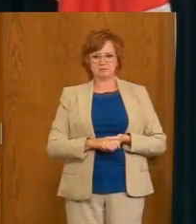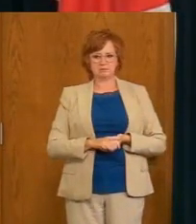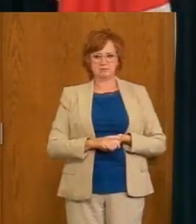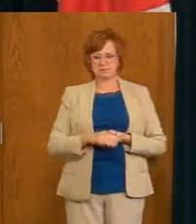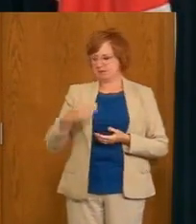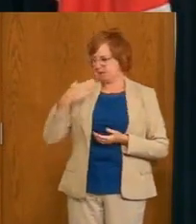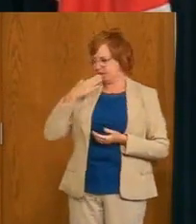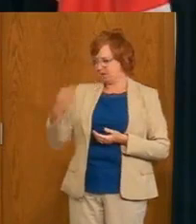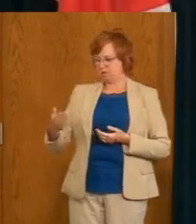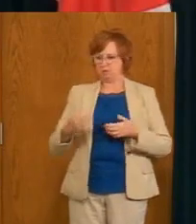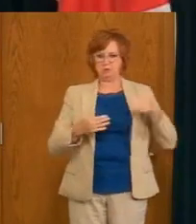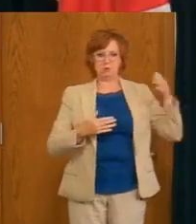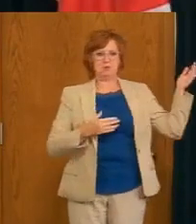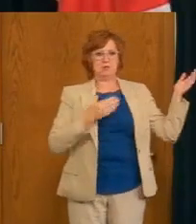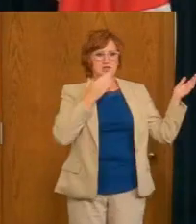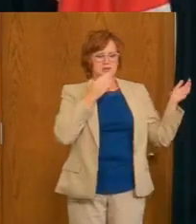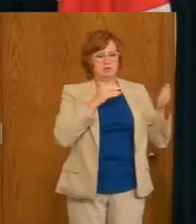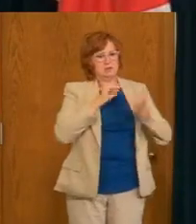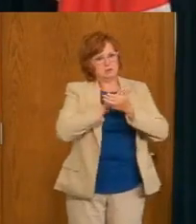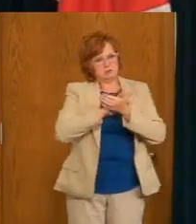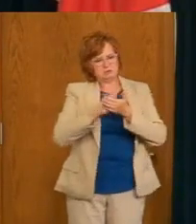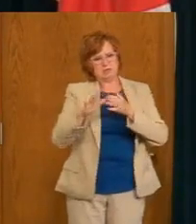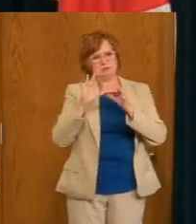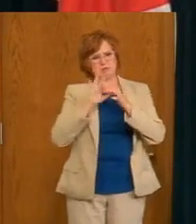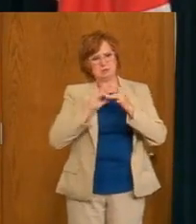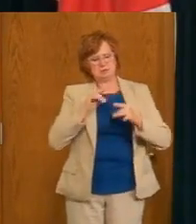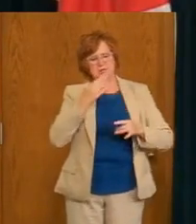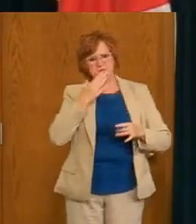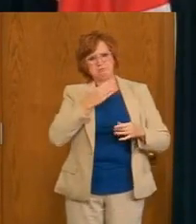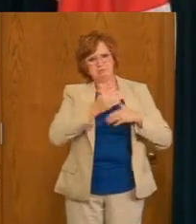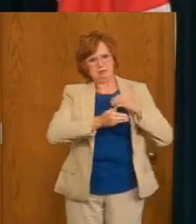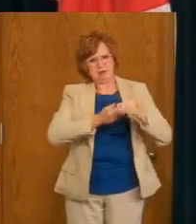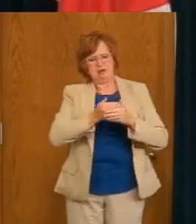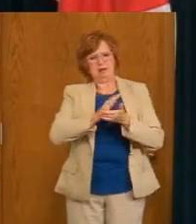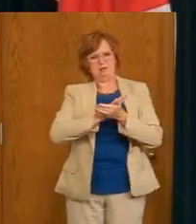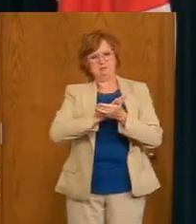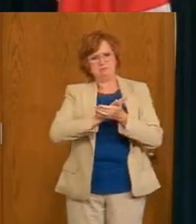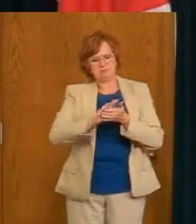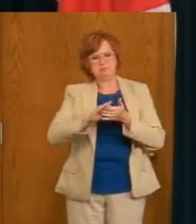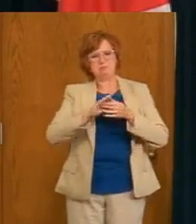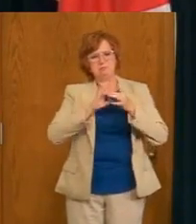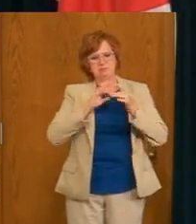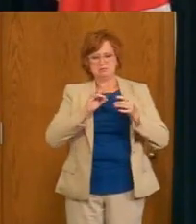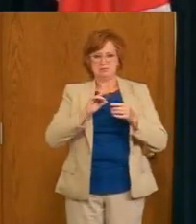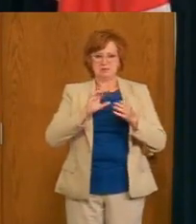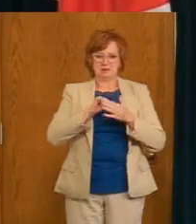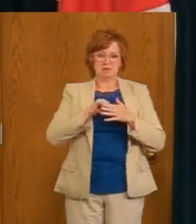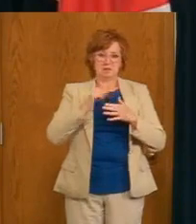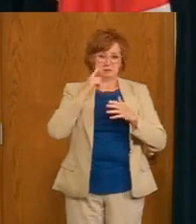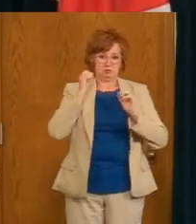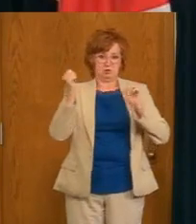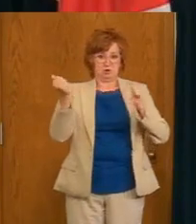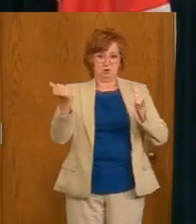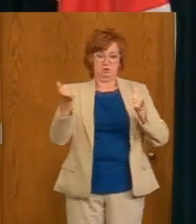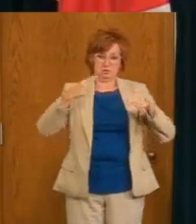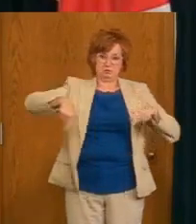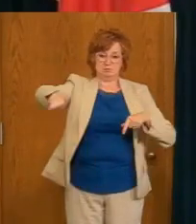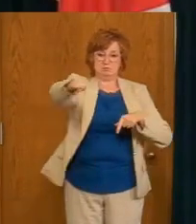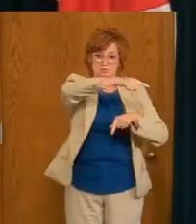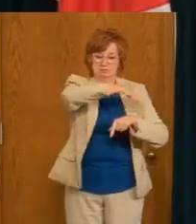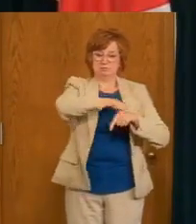Thank you, Premier, and thank you for those kind remarks, which I think apply to everyone in Saskatchewan who's been working on the